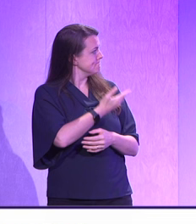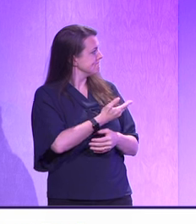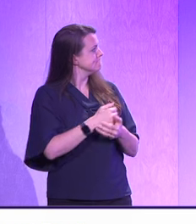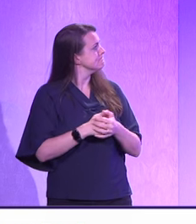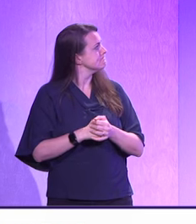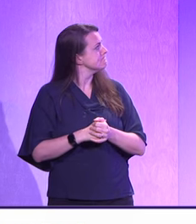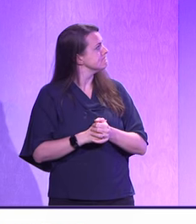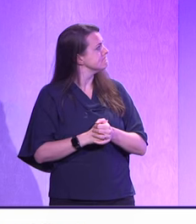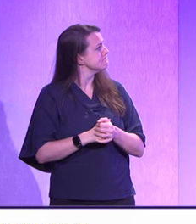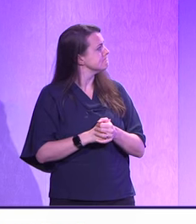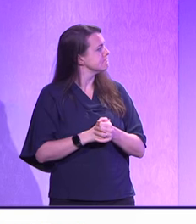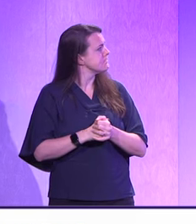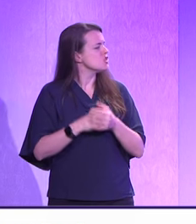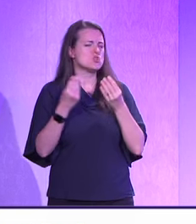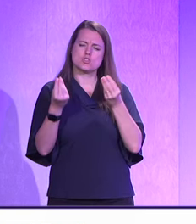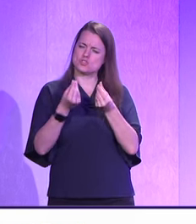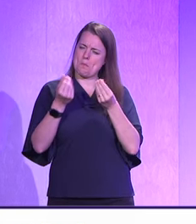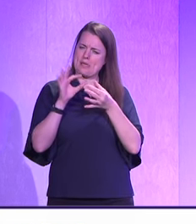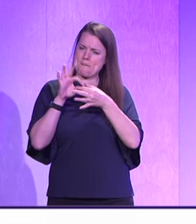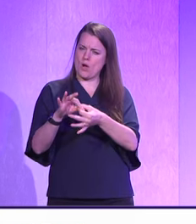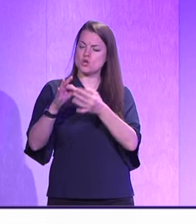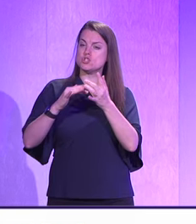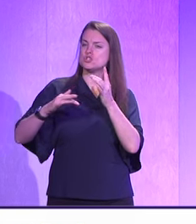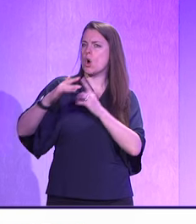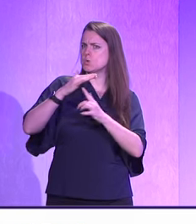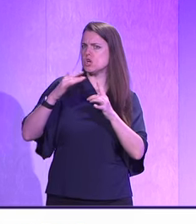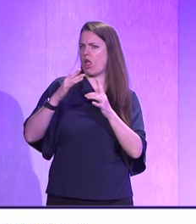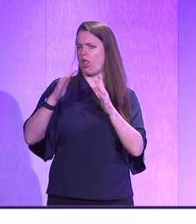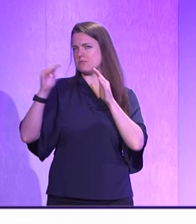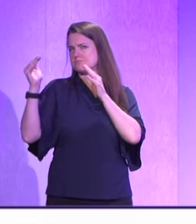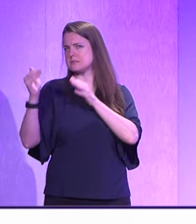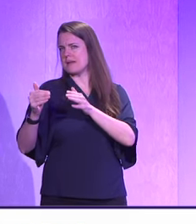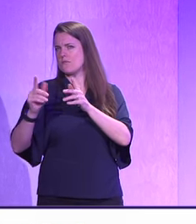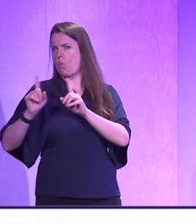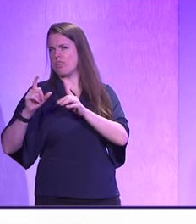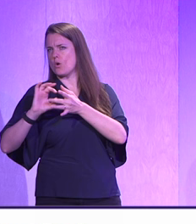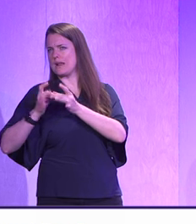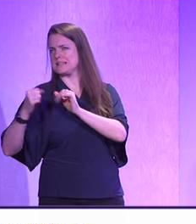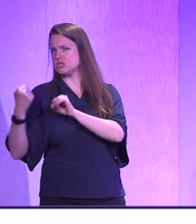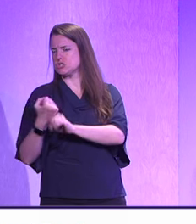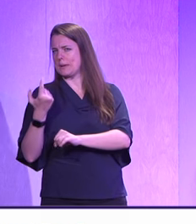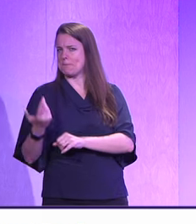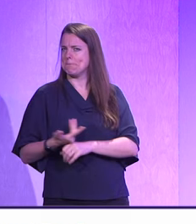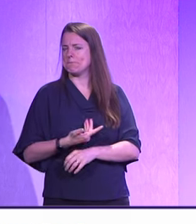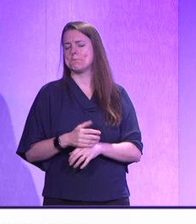levels in the organization. There's something about the social aspect of what these organizations are doing that helps.